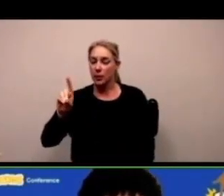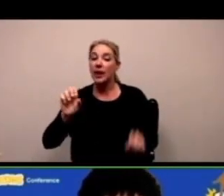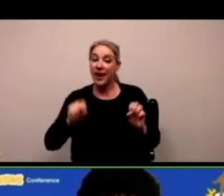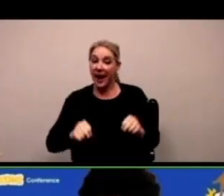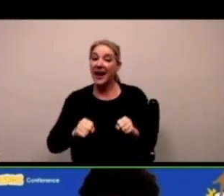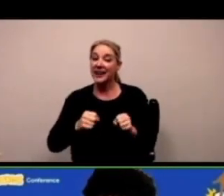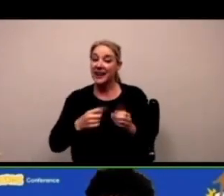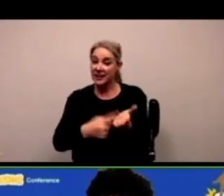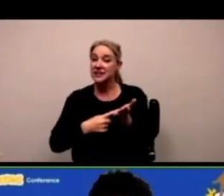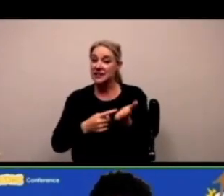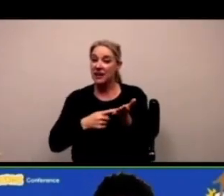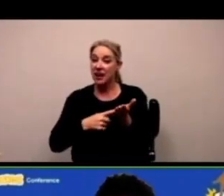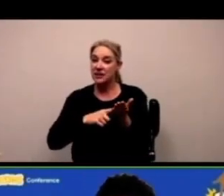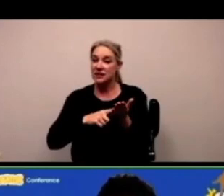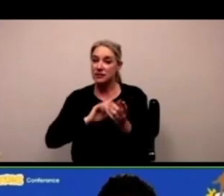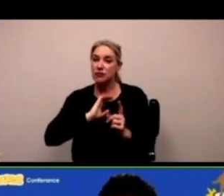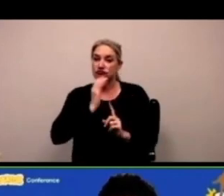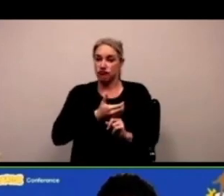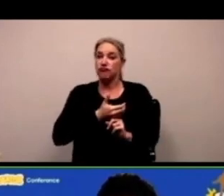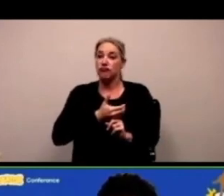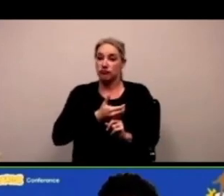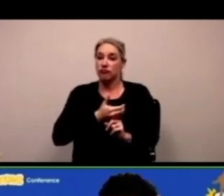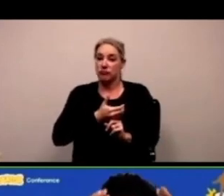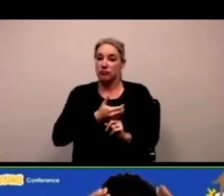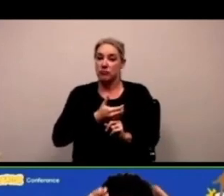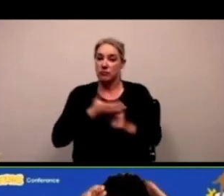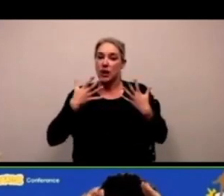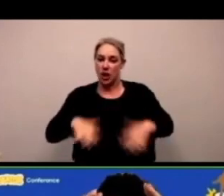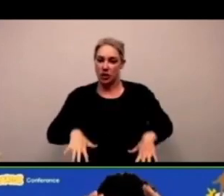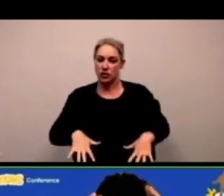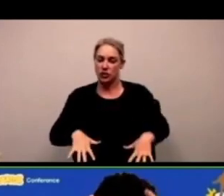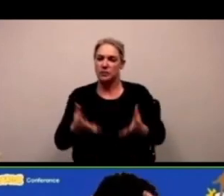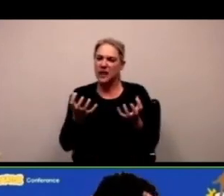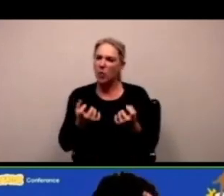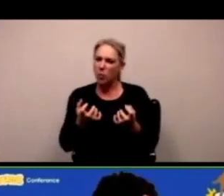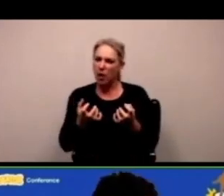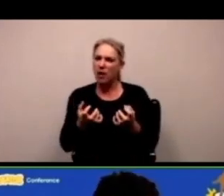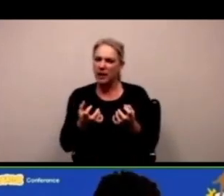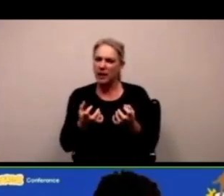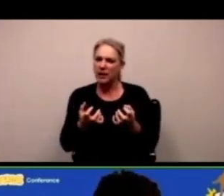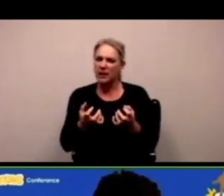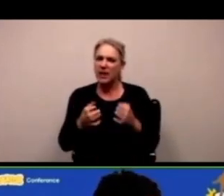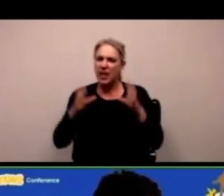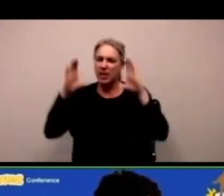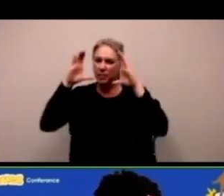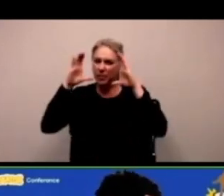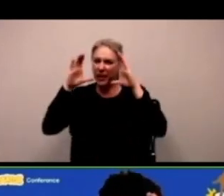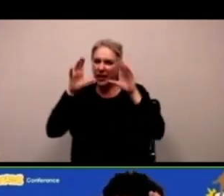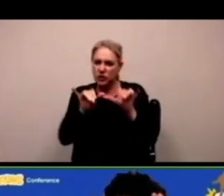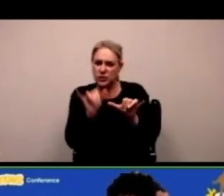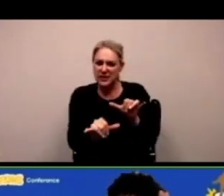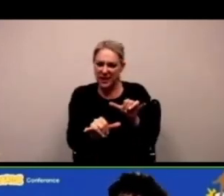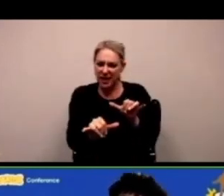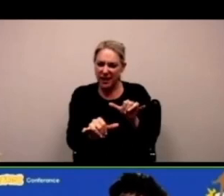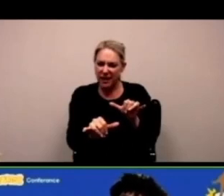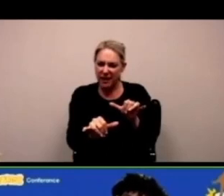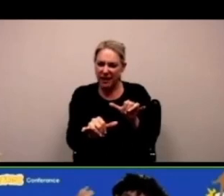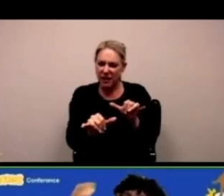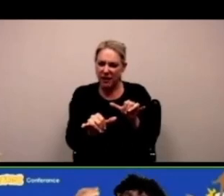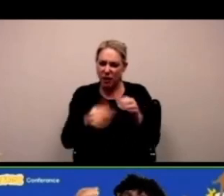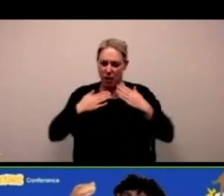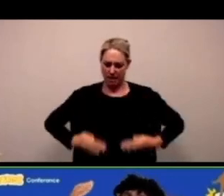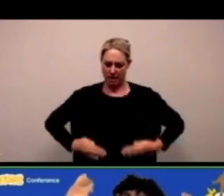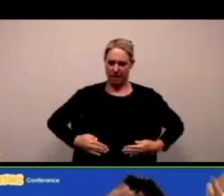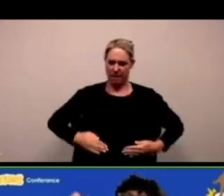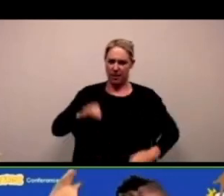was trying to find a way to have the plate stay on the body of the sprite, but I couldn't find, I couldn't